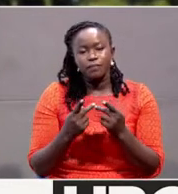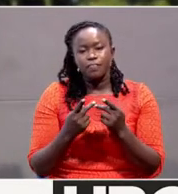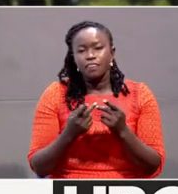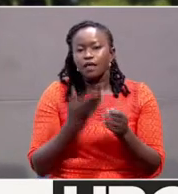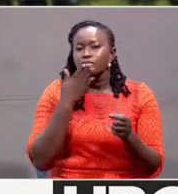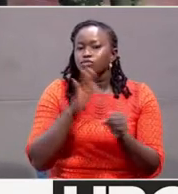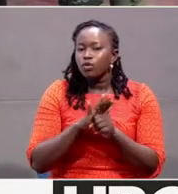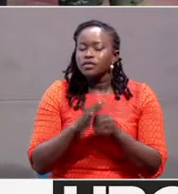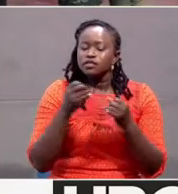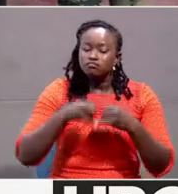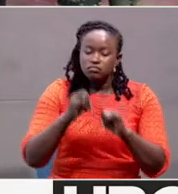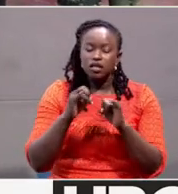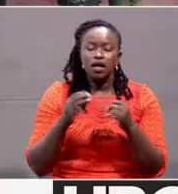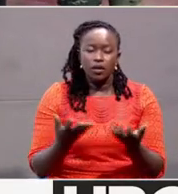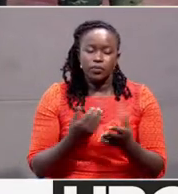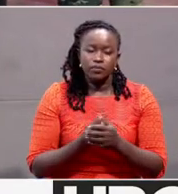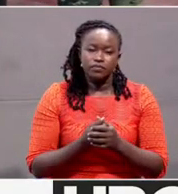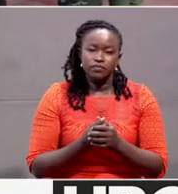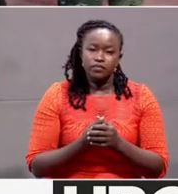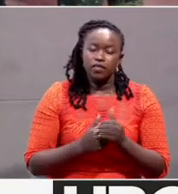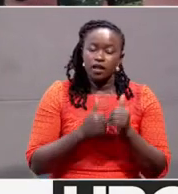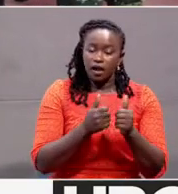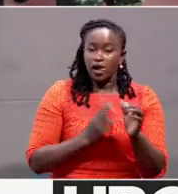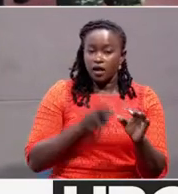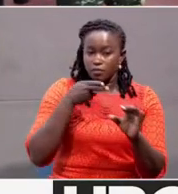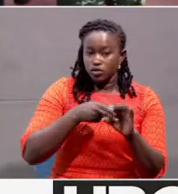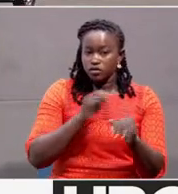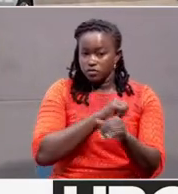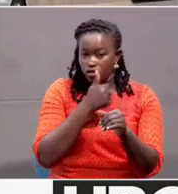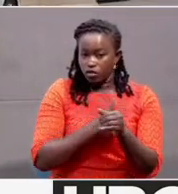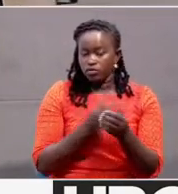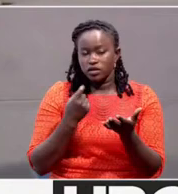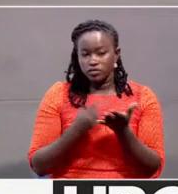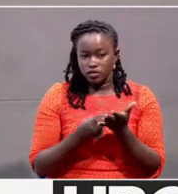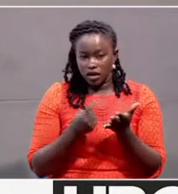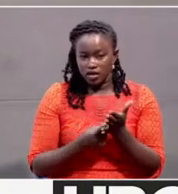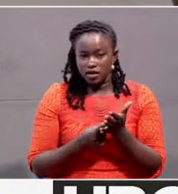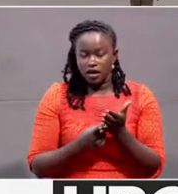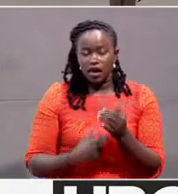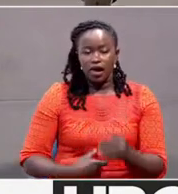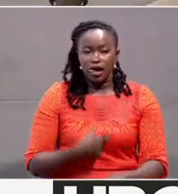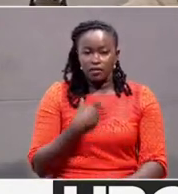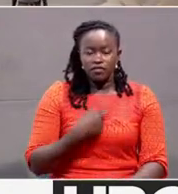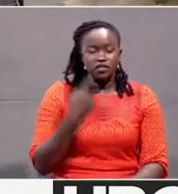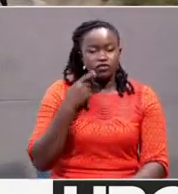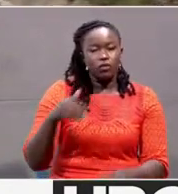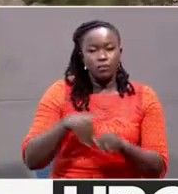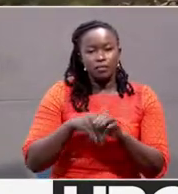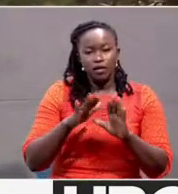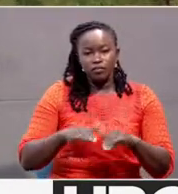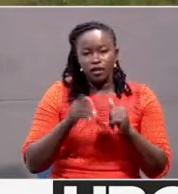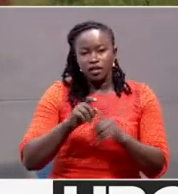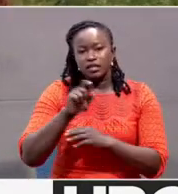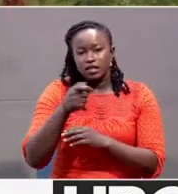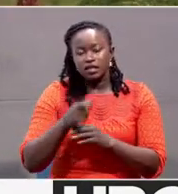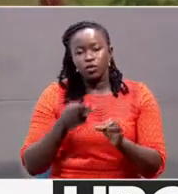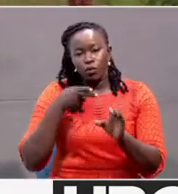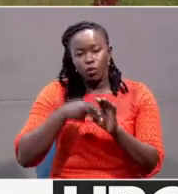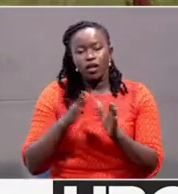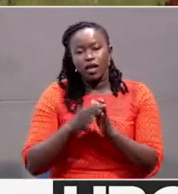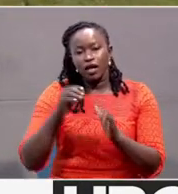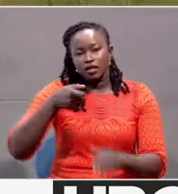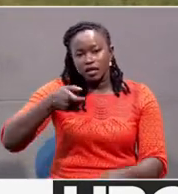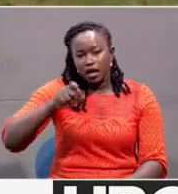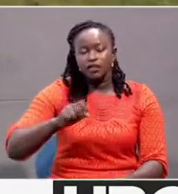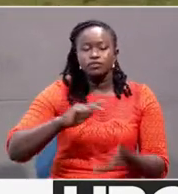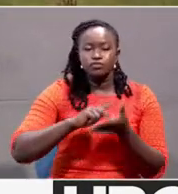commitments are being implemented. According to the Petroleum Authority Uganda, the visit of the legislators to key oil and gas installations